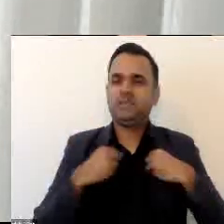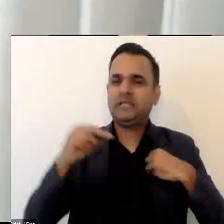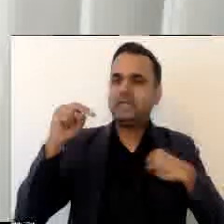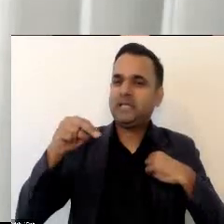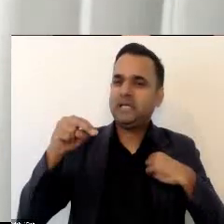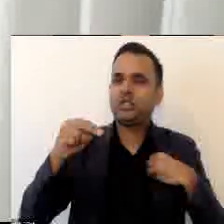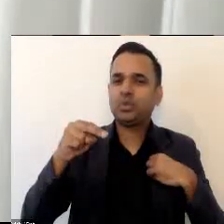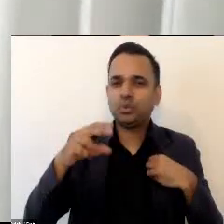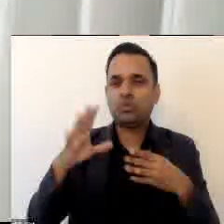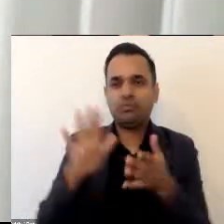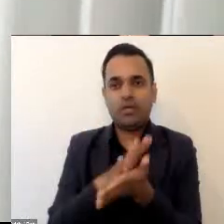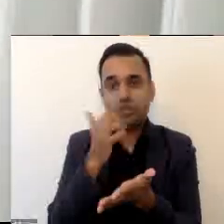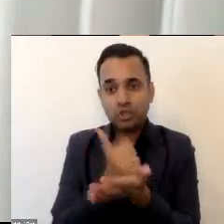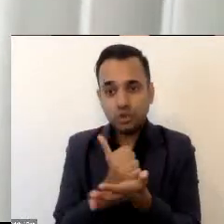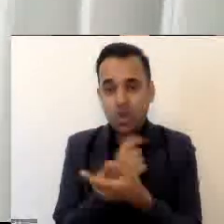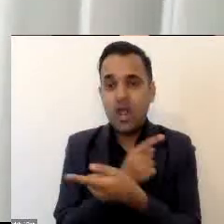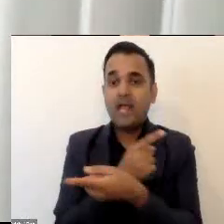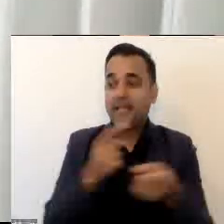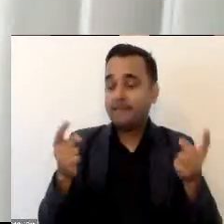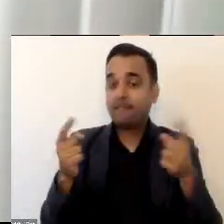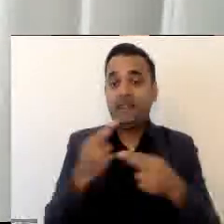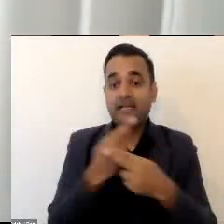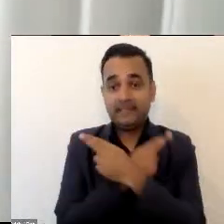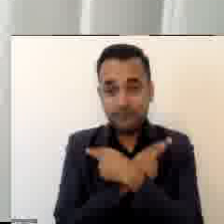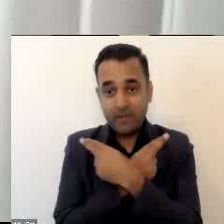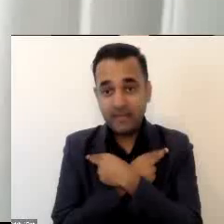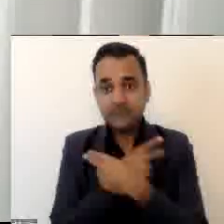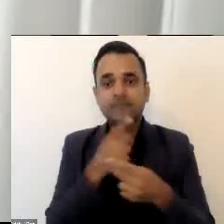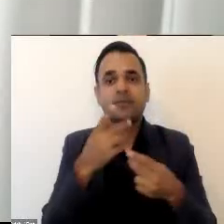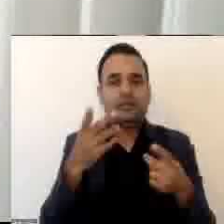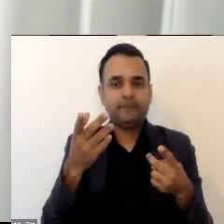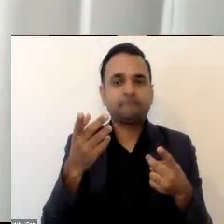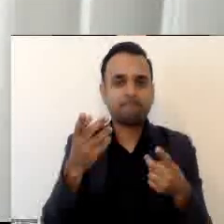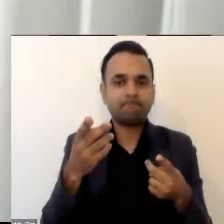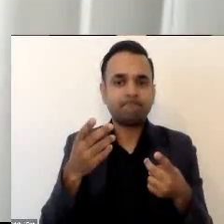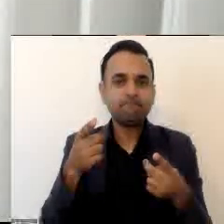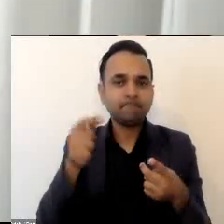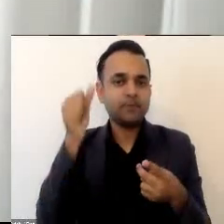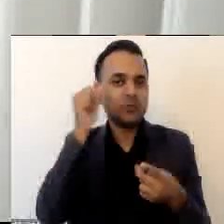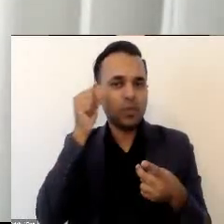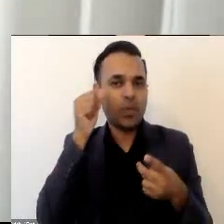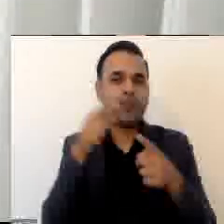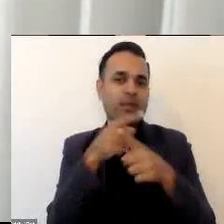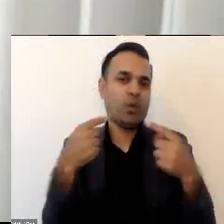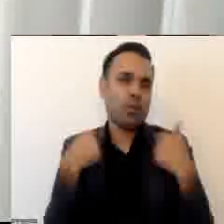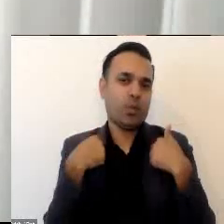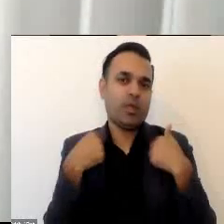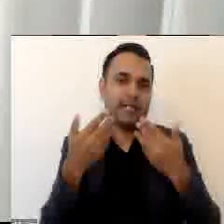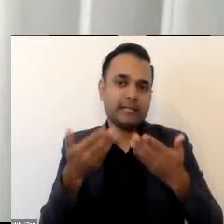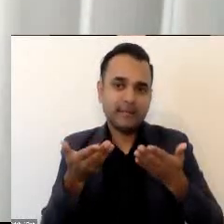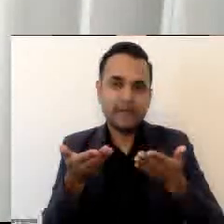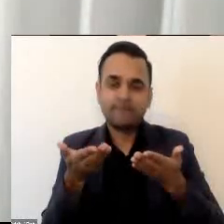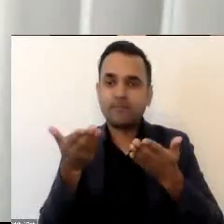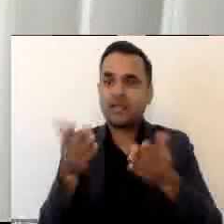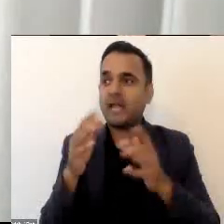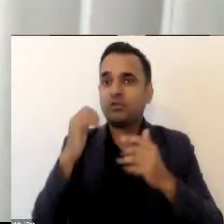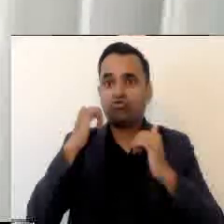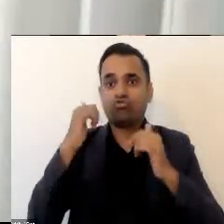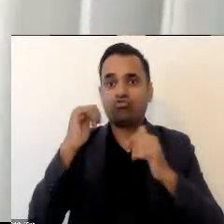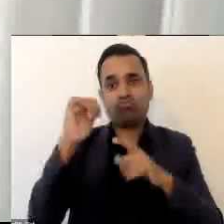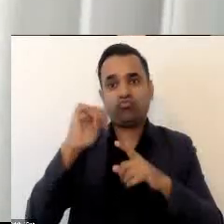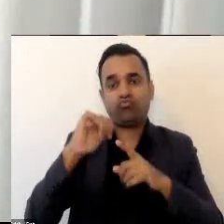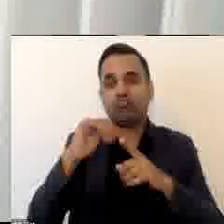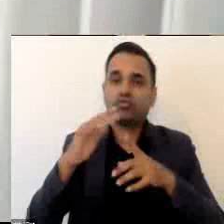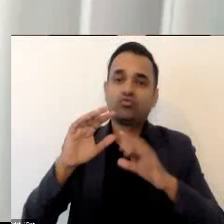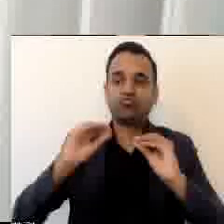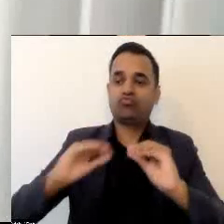policymakers. Similarly, we're looking at sort of, you know, how do we help implement the corporate standards to respect LGBTI within the